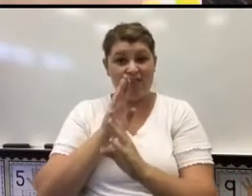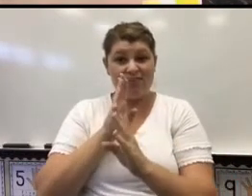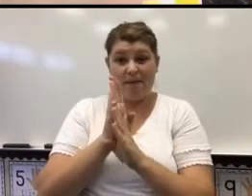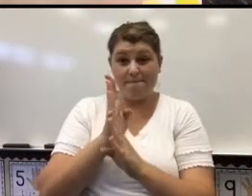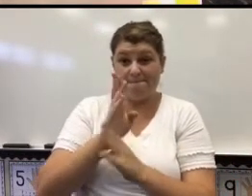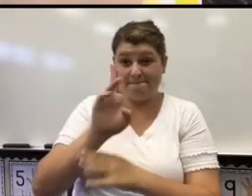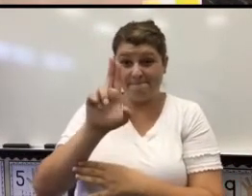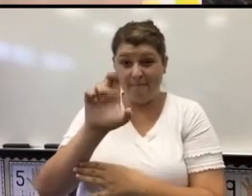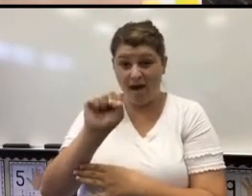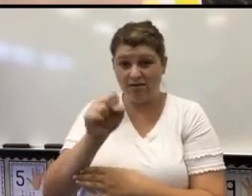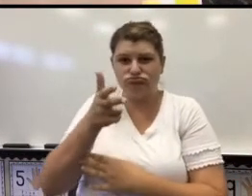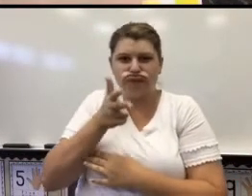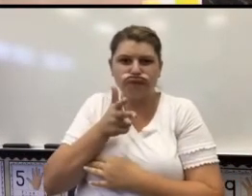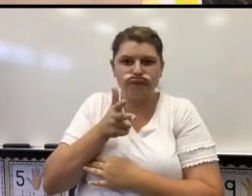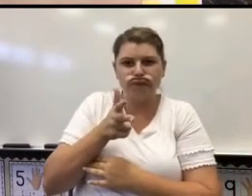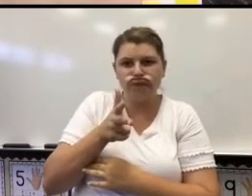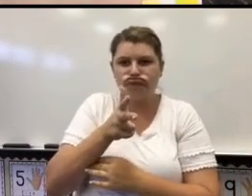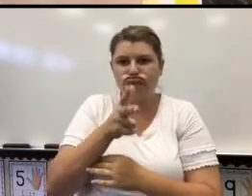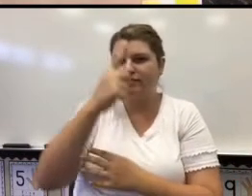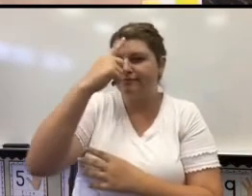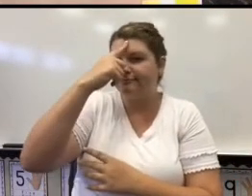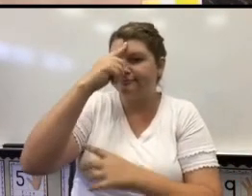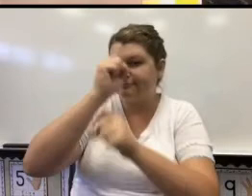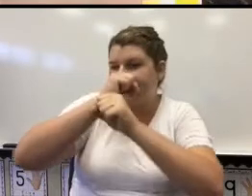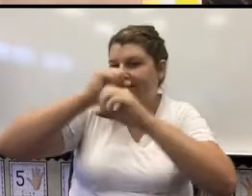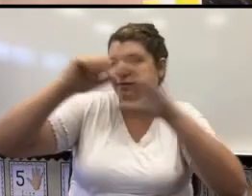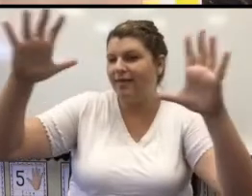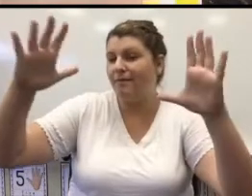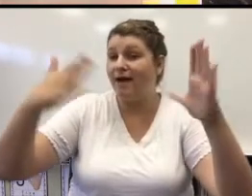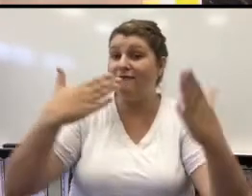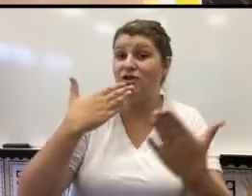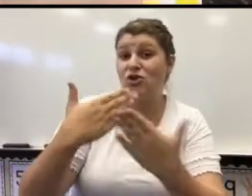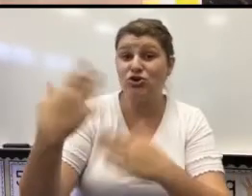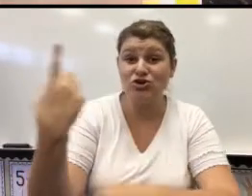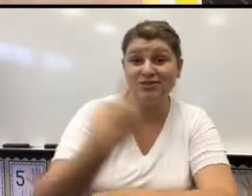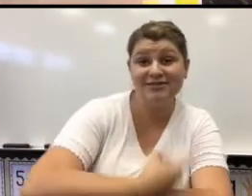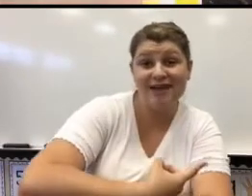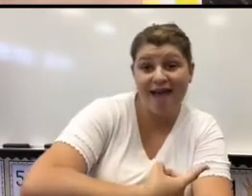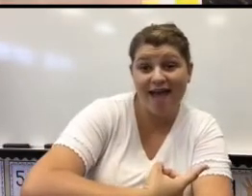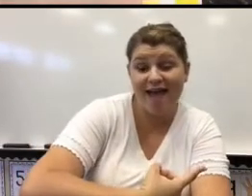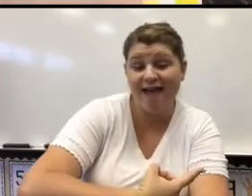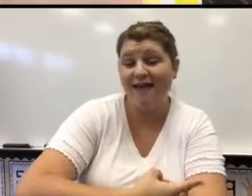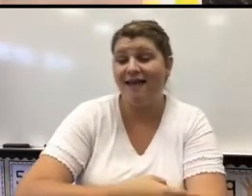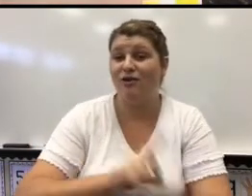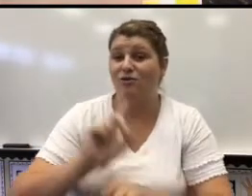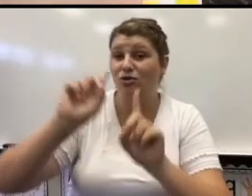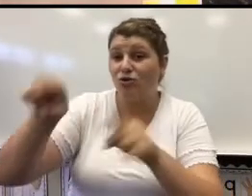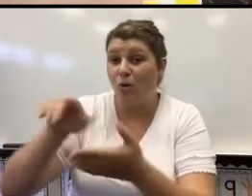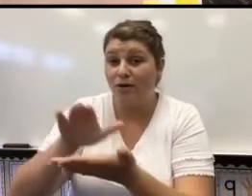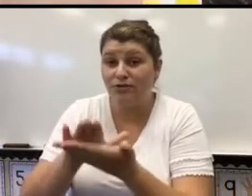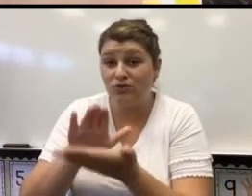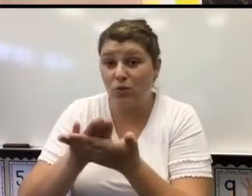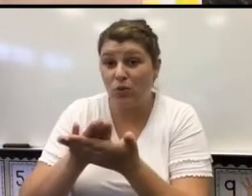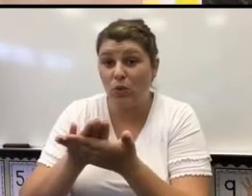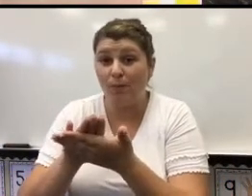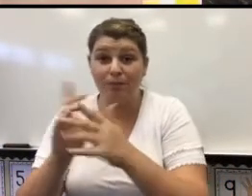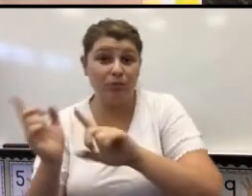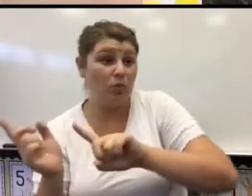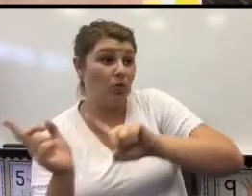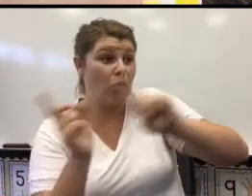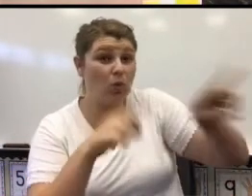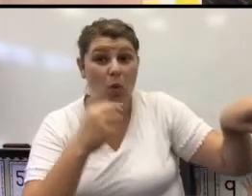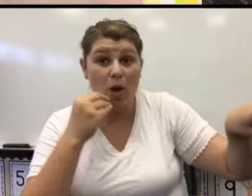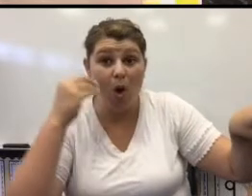the bus going to school, think about having a great day. When you're on the bus going home, picture yourself having a great